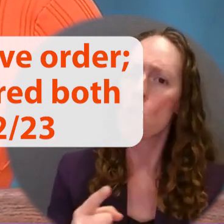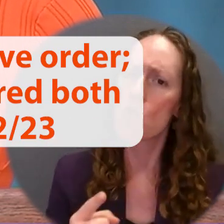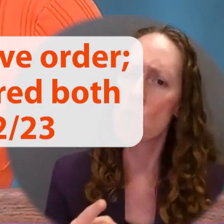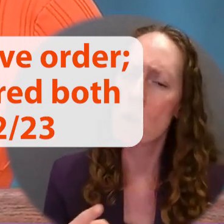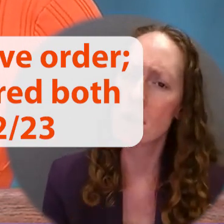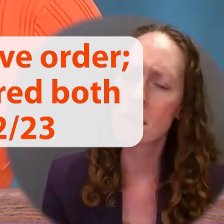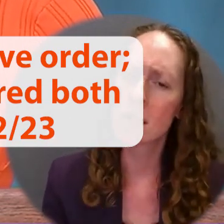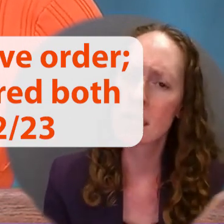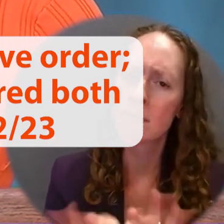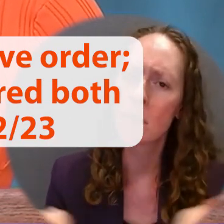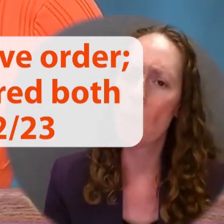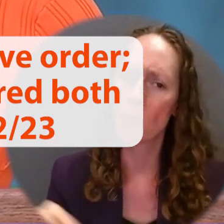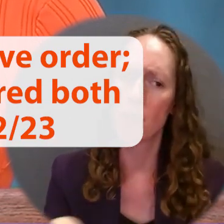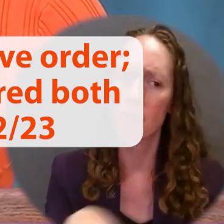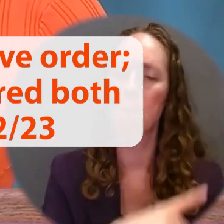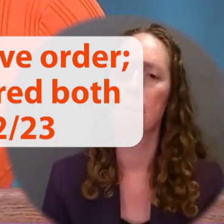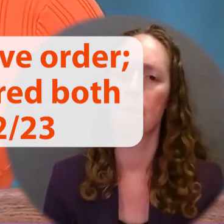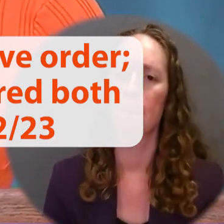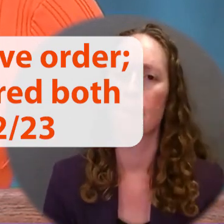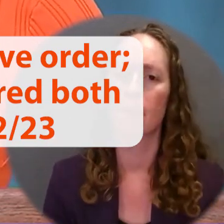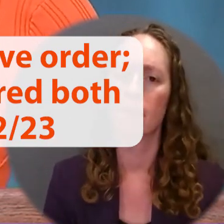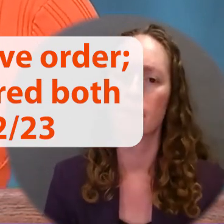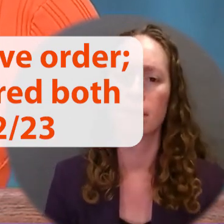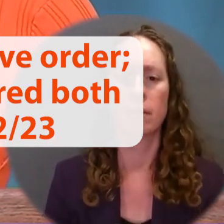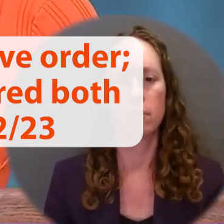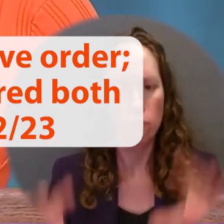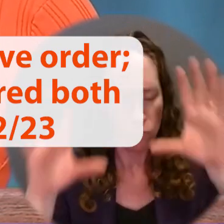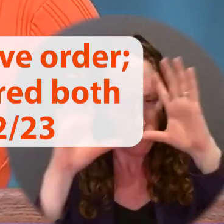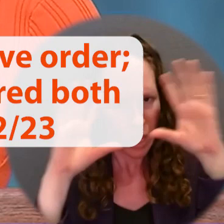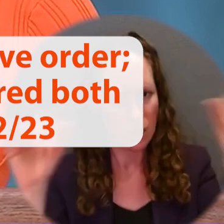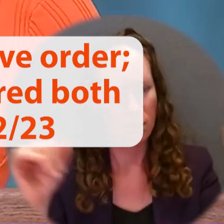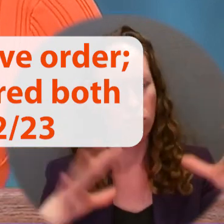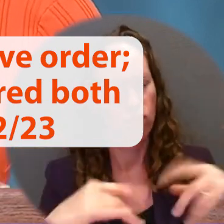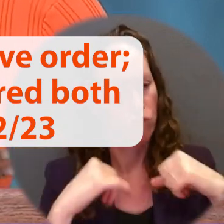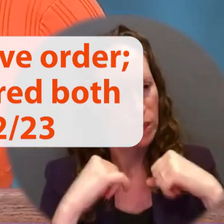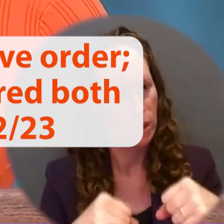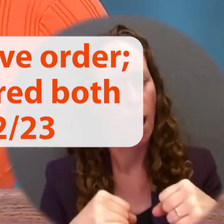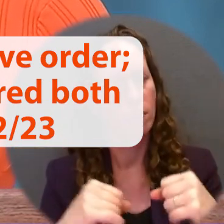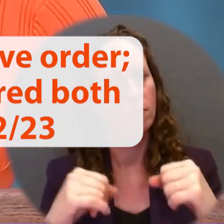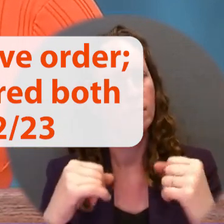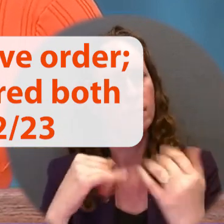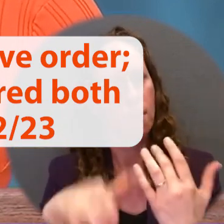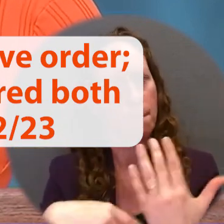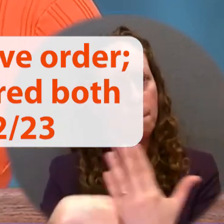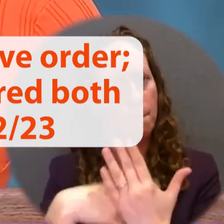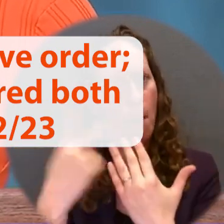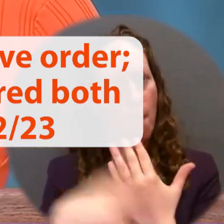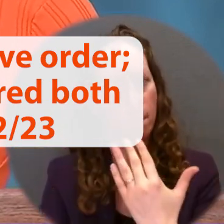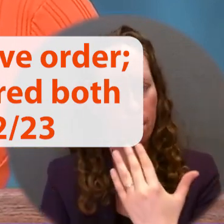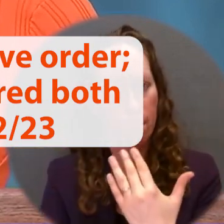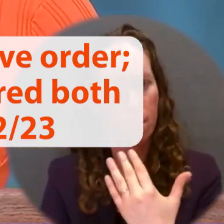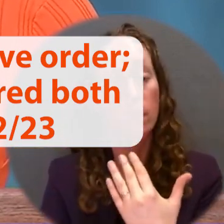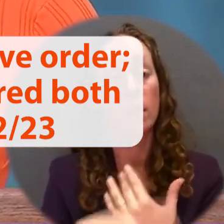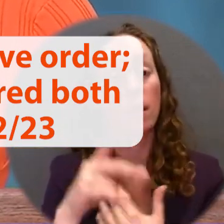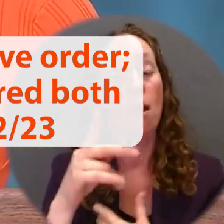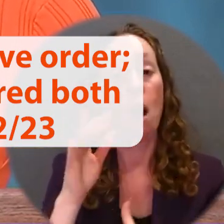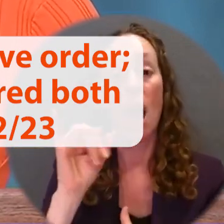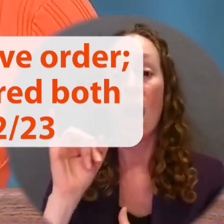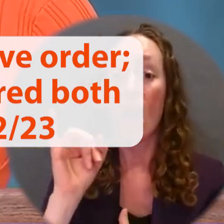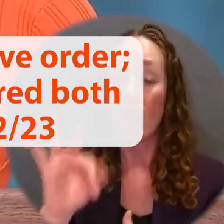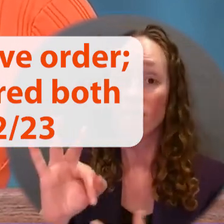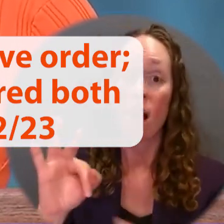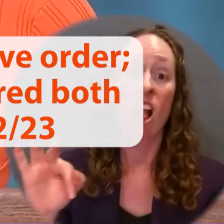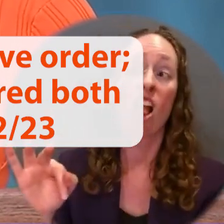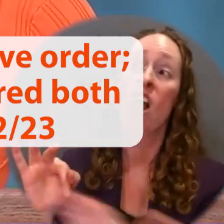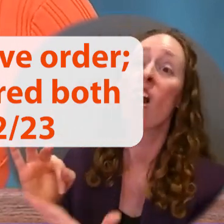the student loan relief plan, right? As he did during these budget negotiations. And he's going to veto this resolution that, as you just stated,